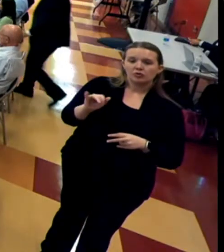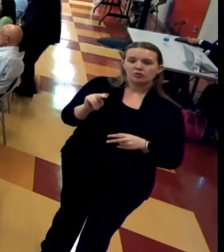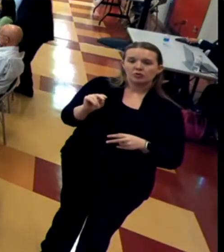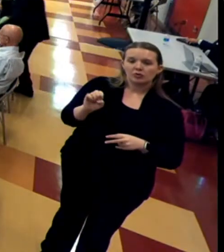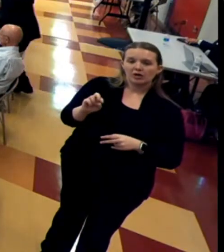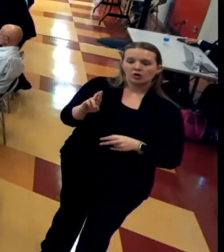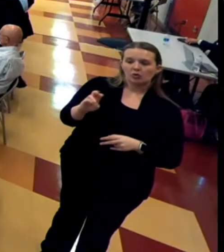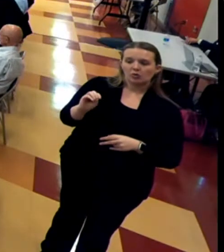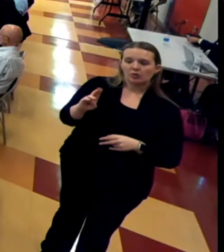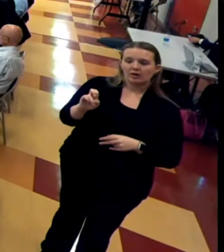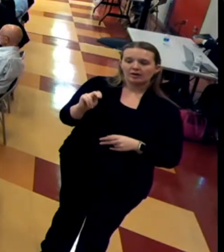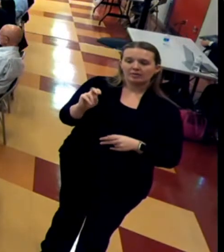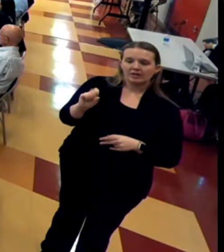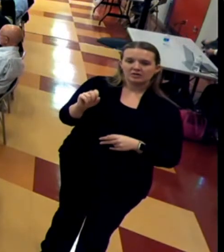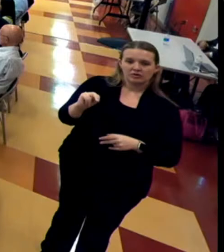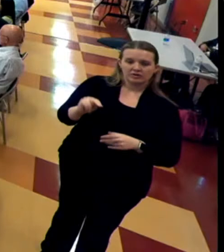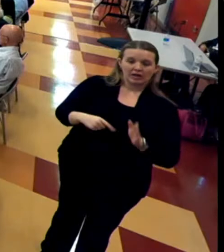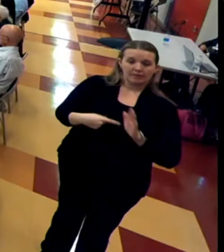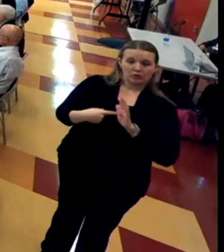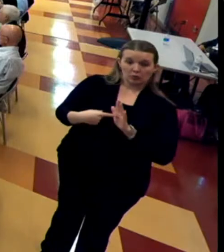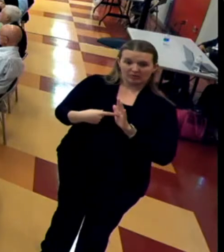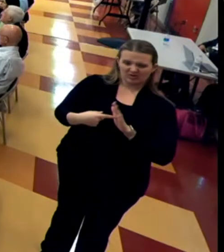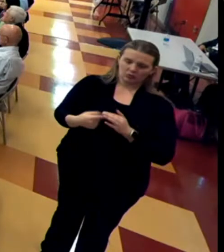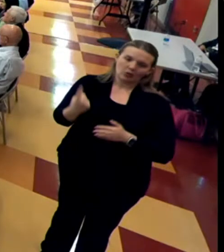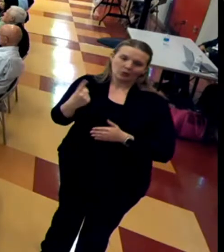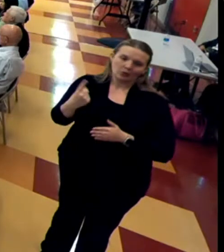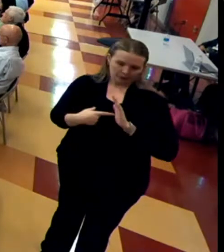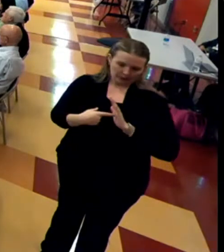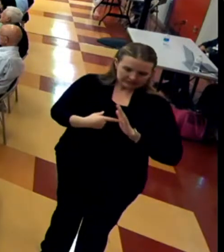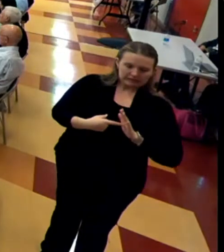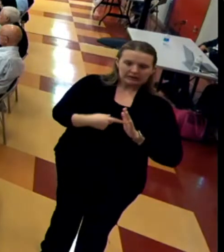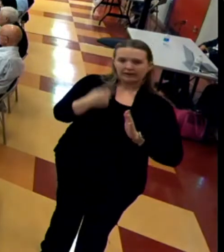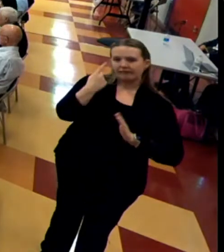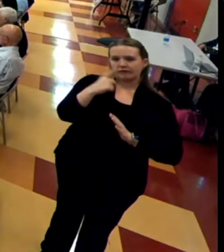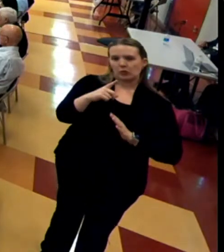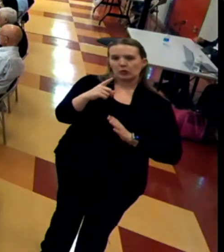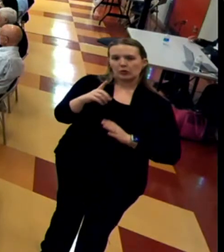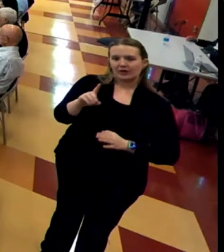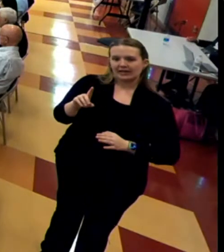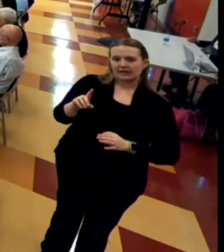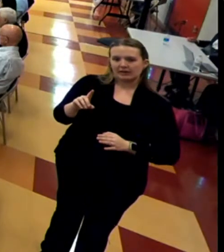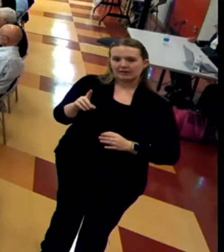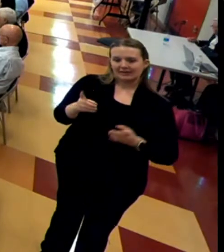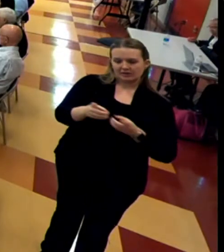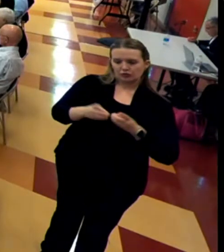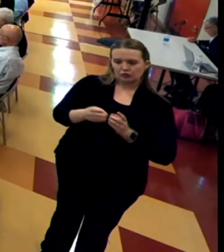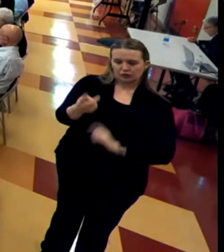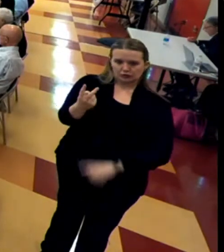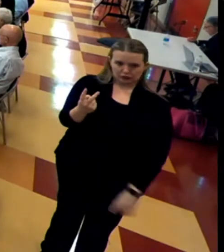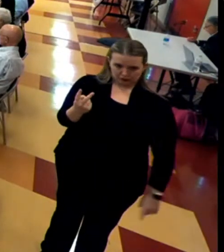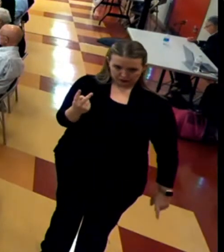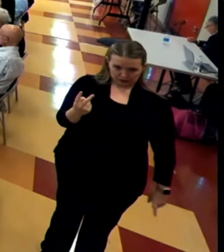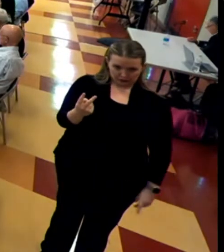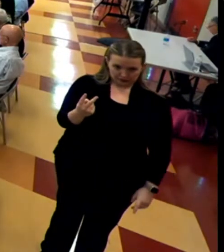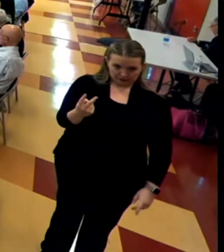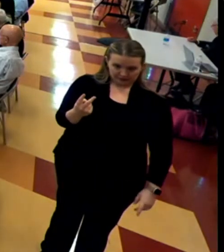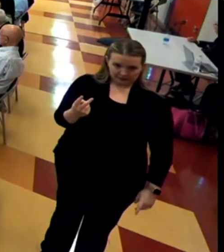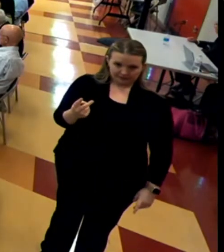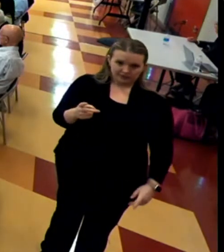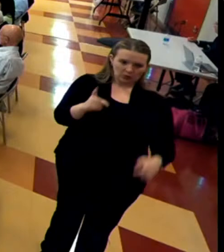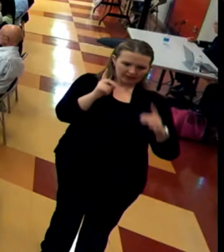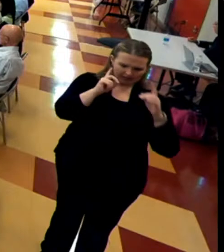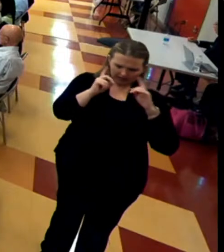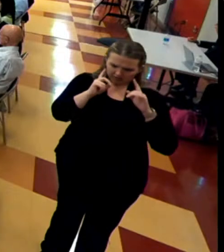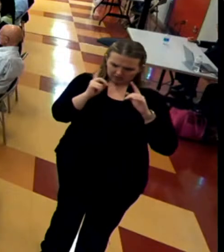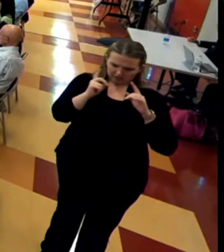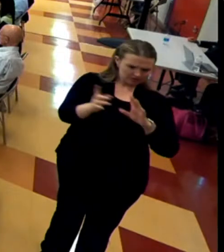the representative, or one of the representatives for D2. After listening to all